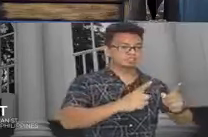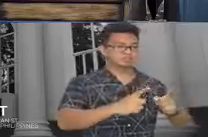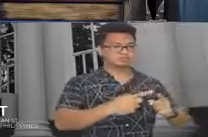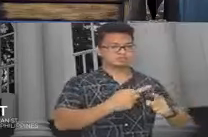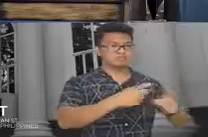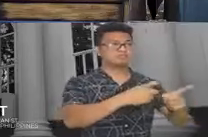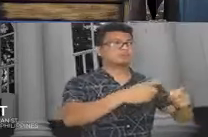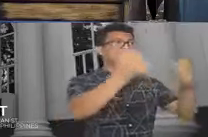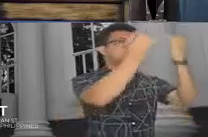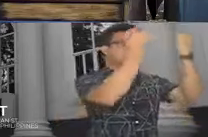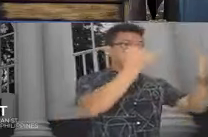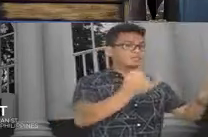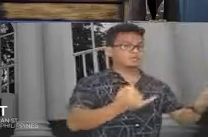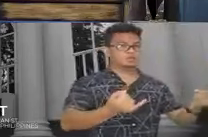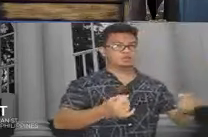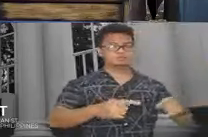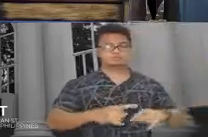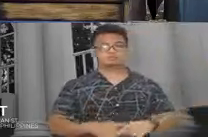oy.